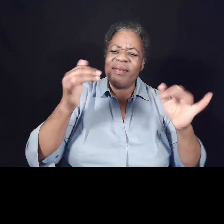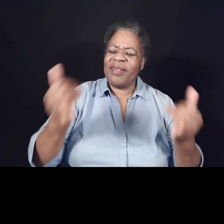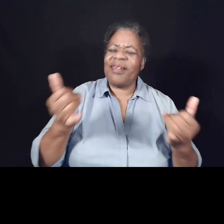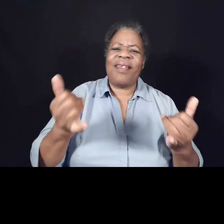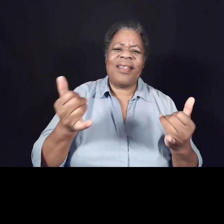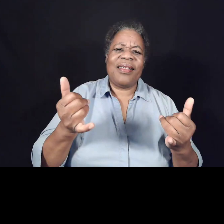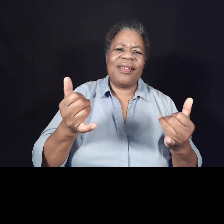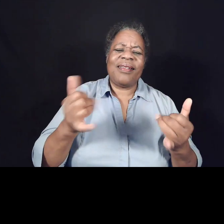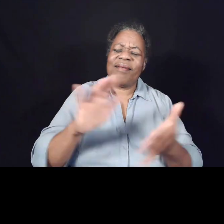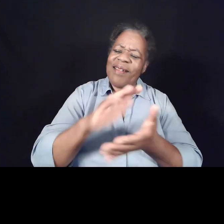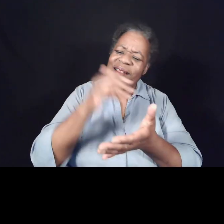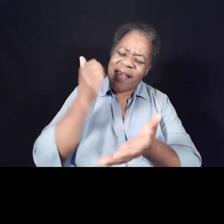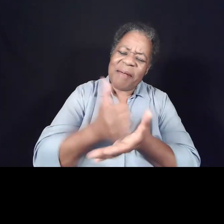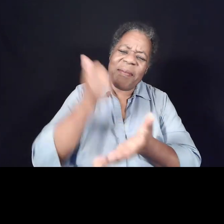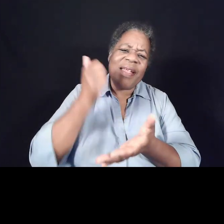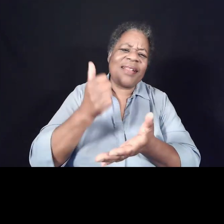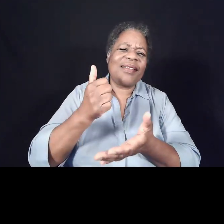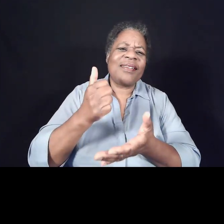Amen.